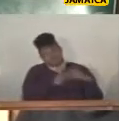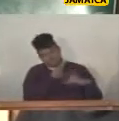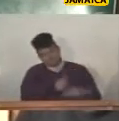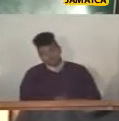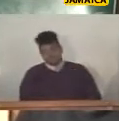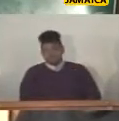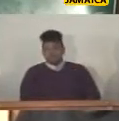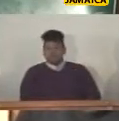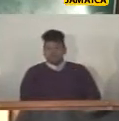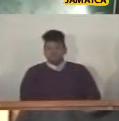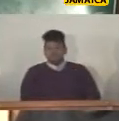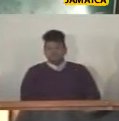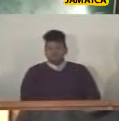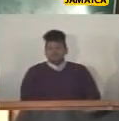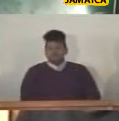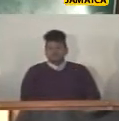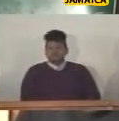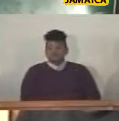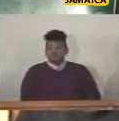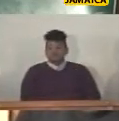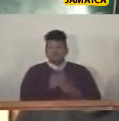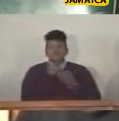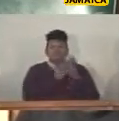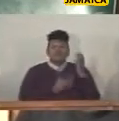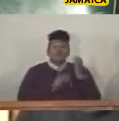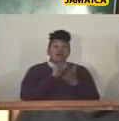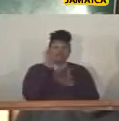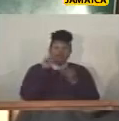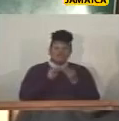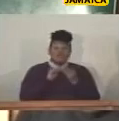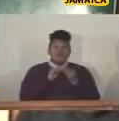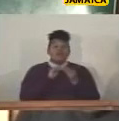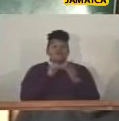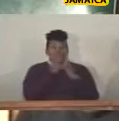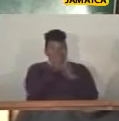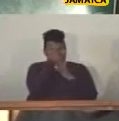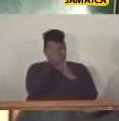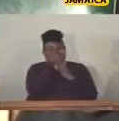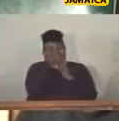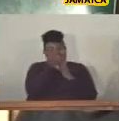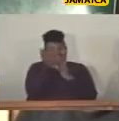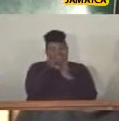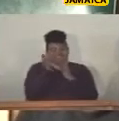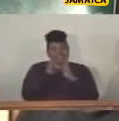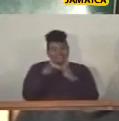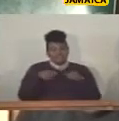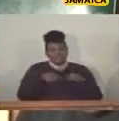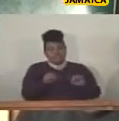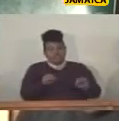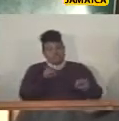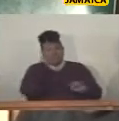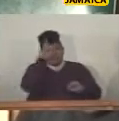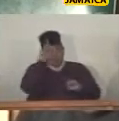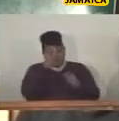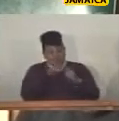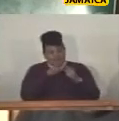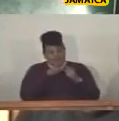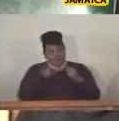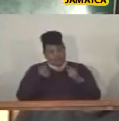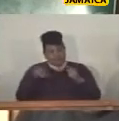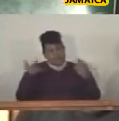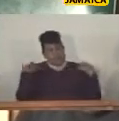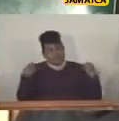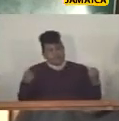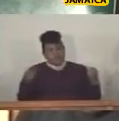Mr. President, it was made quite clear on the announcement of the state of emergency that the aim, the operational